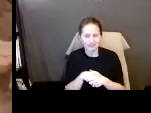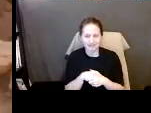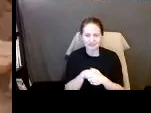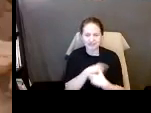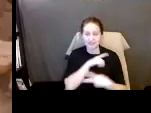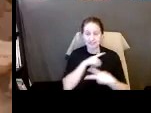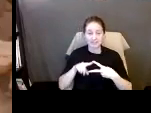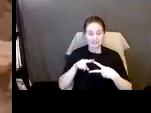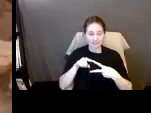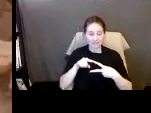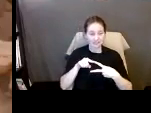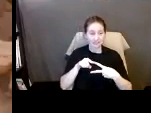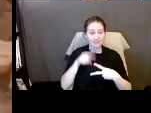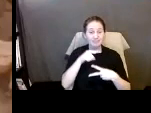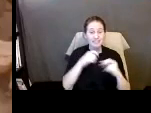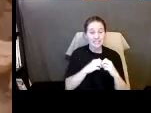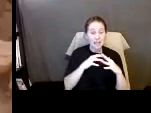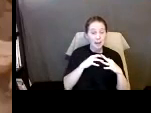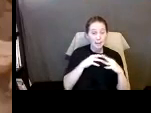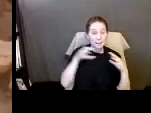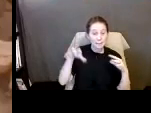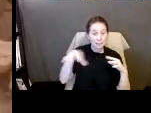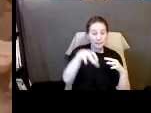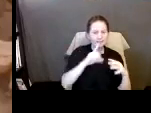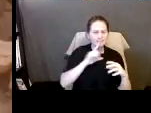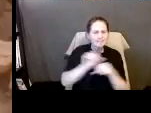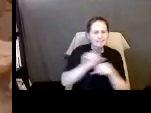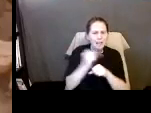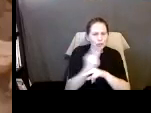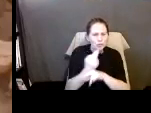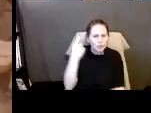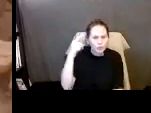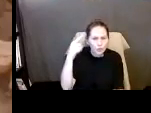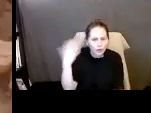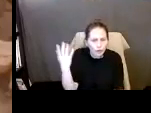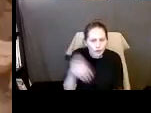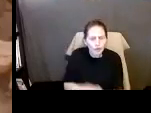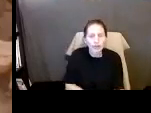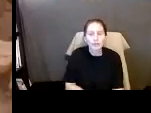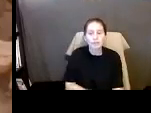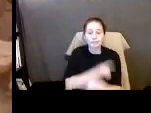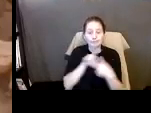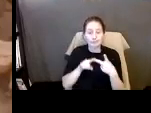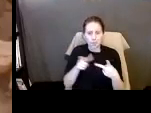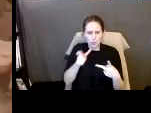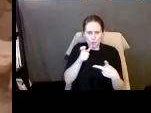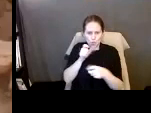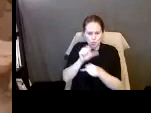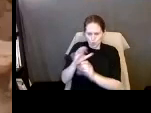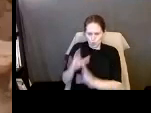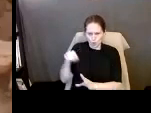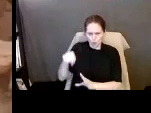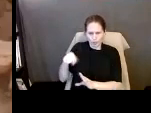one is, what were the buildings actually used for? And who were the laborers that used